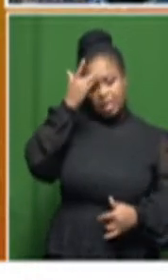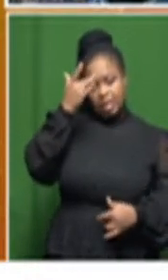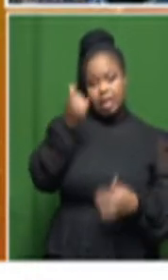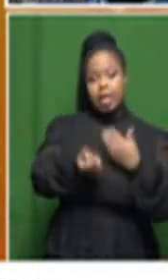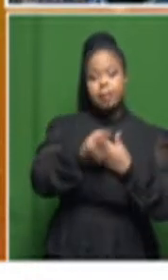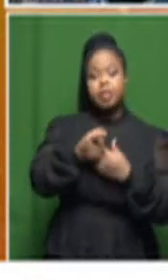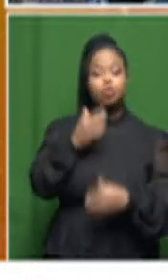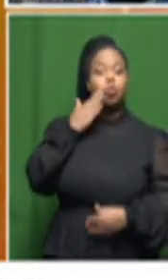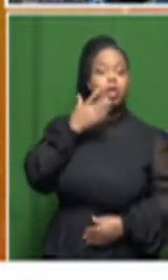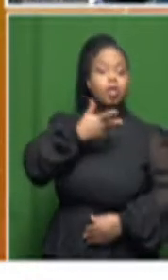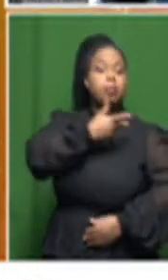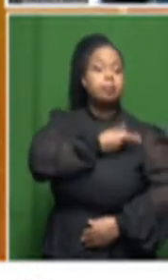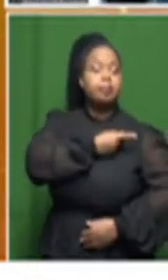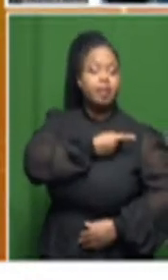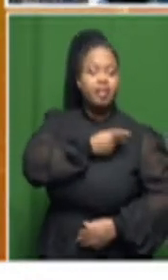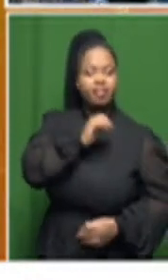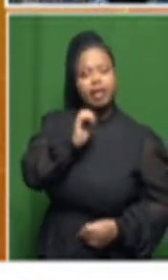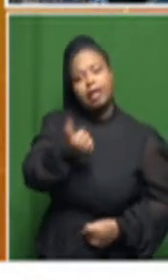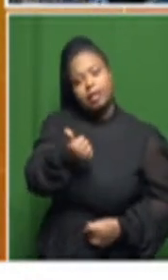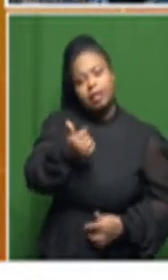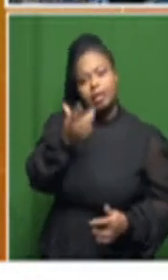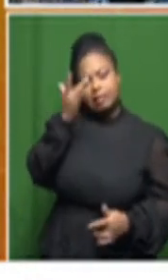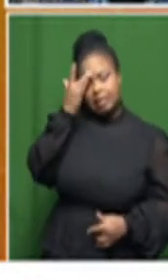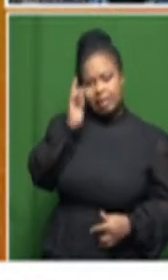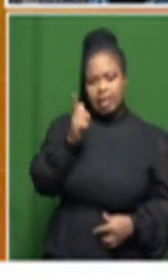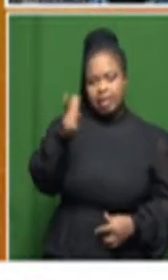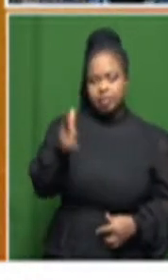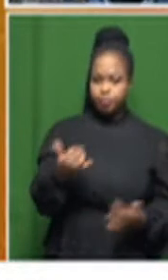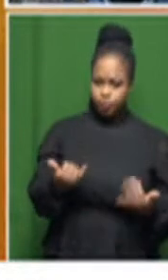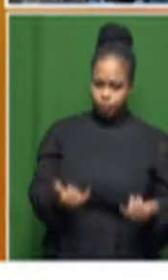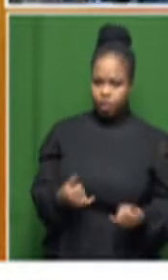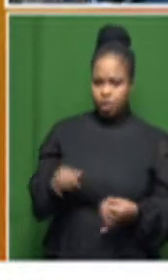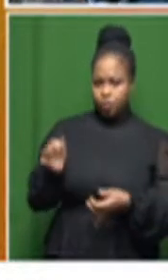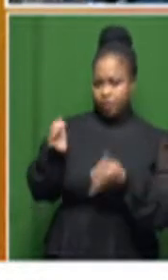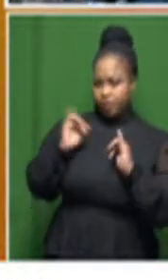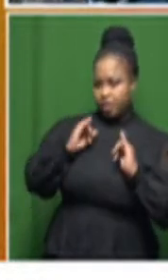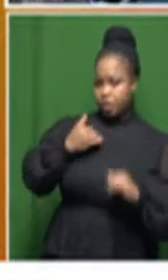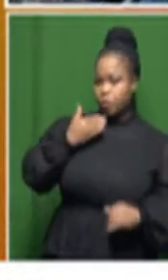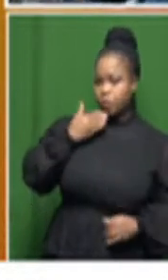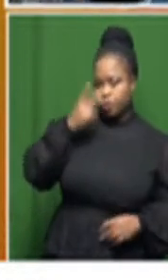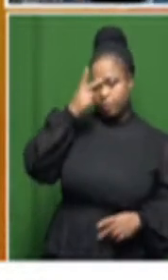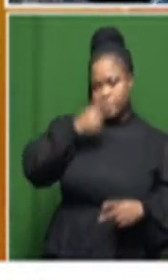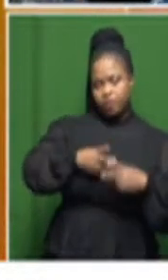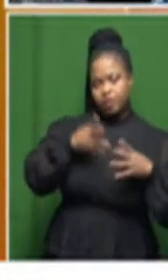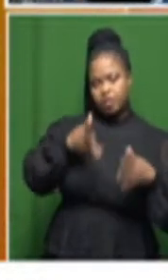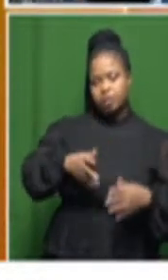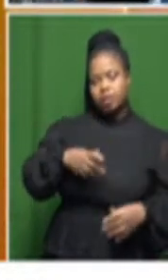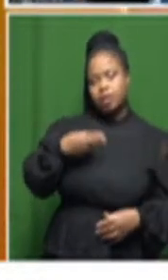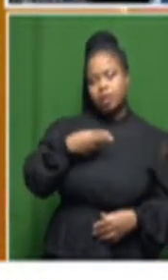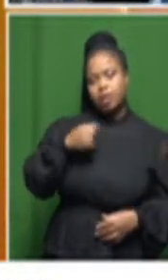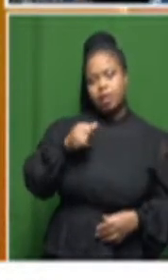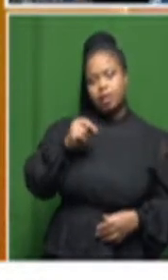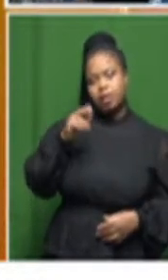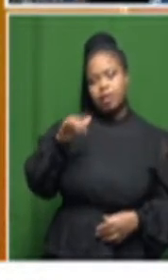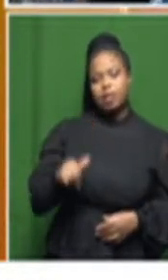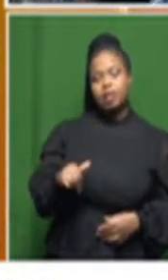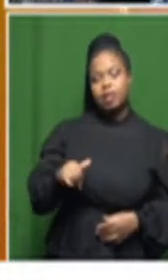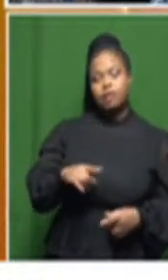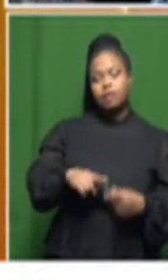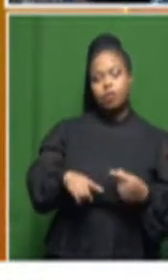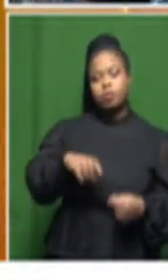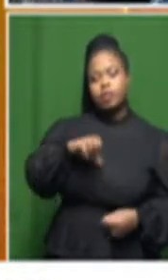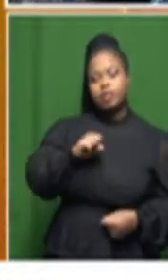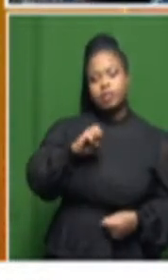events following immunization. So today, we've invited Professor Henley Meyer from